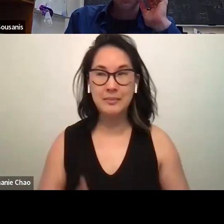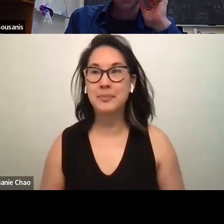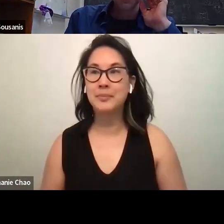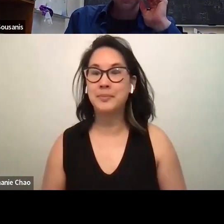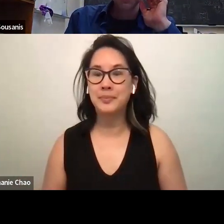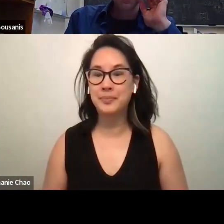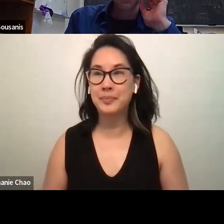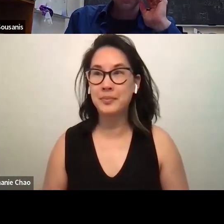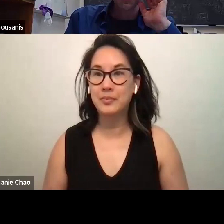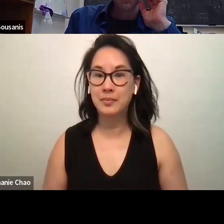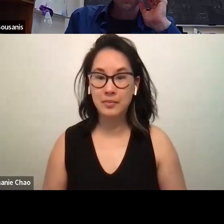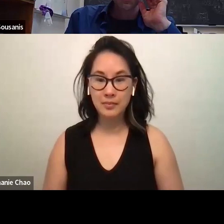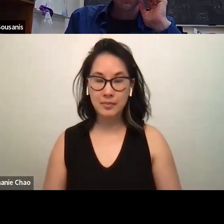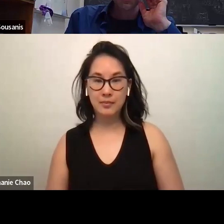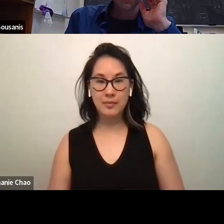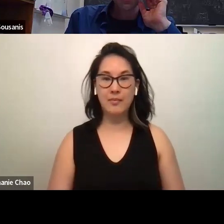Oh.